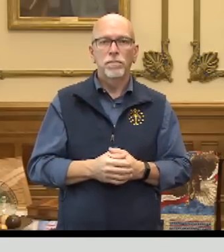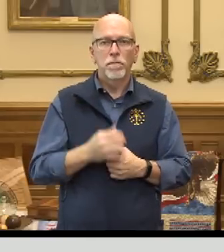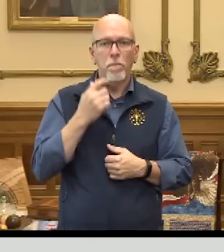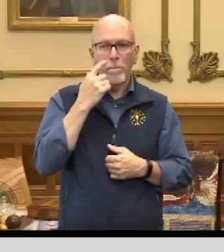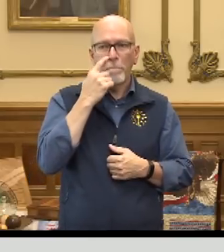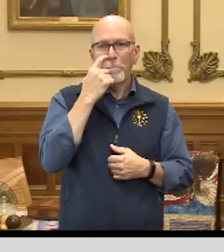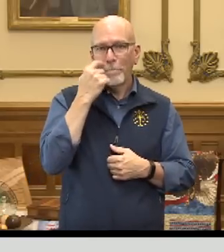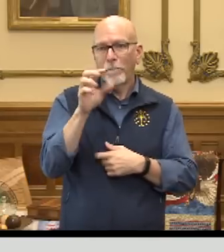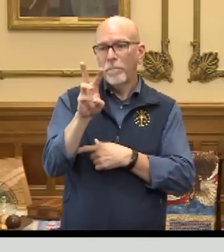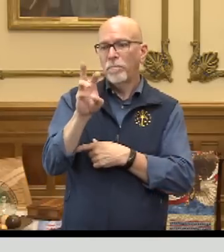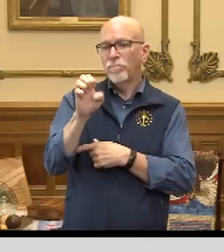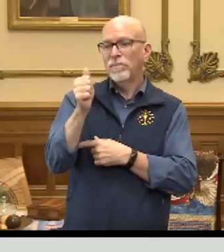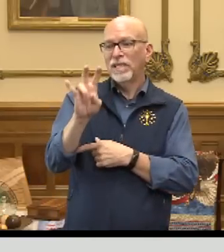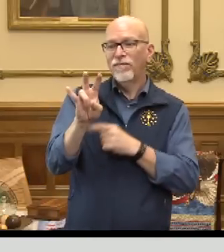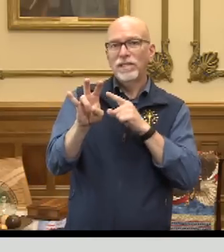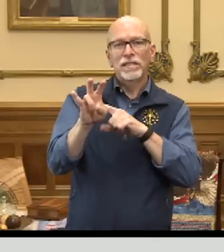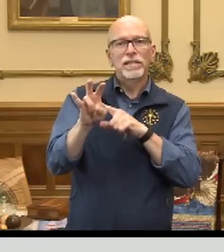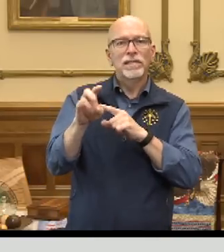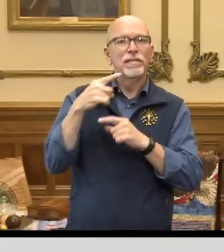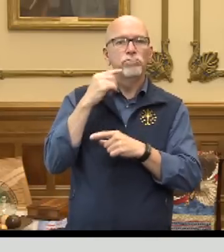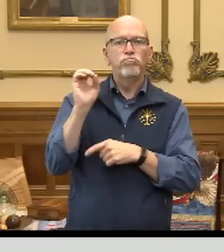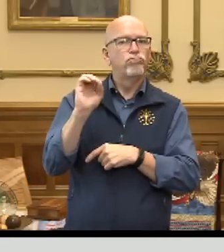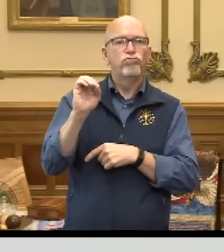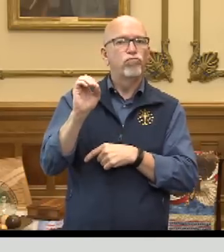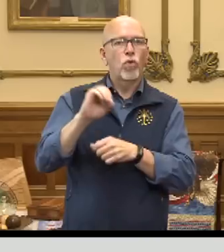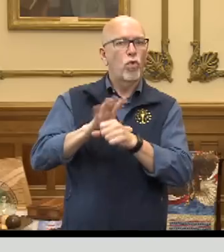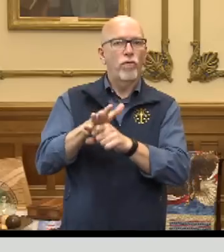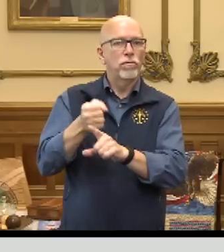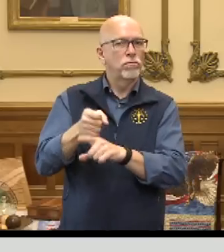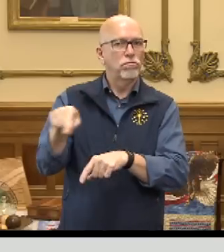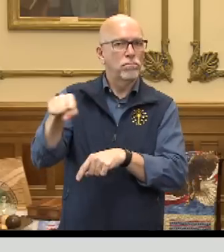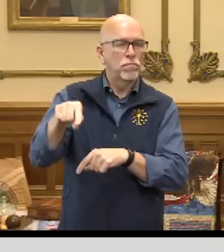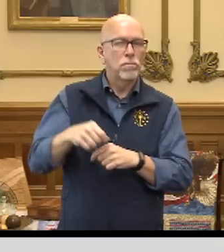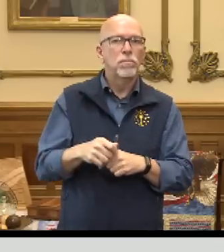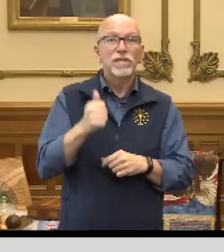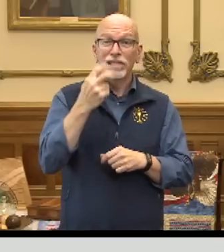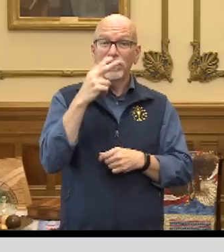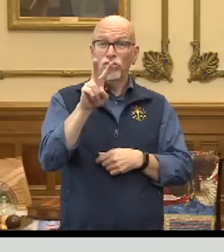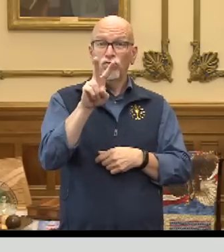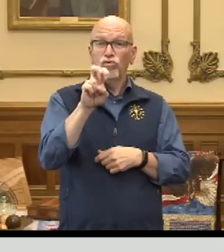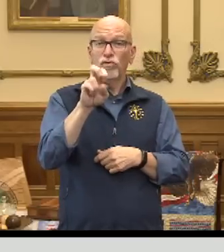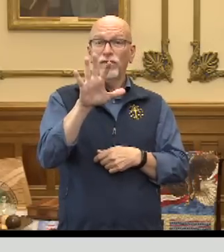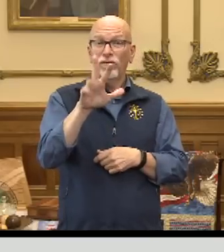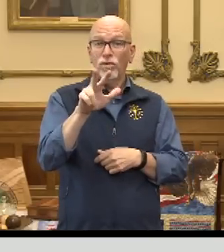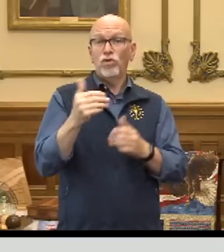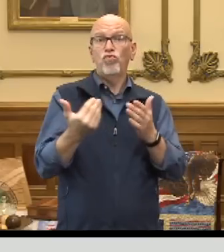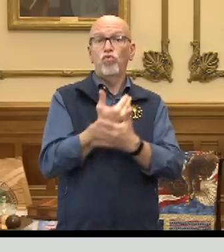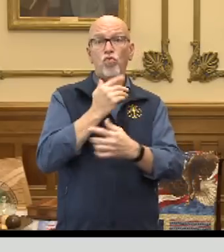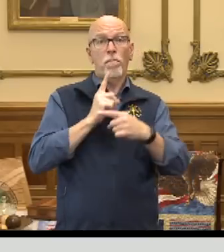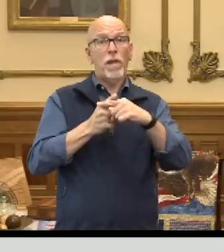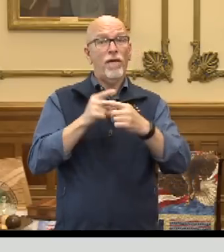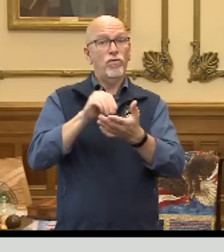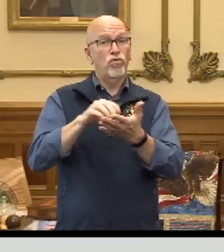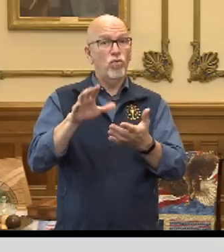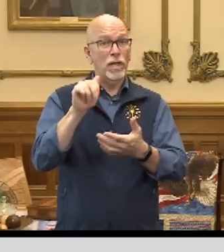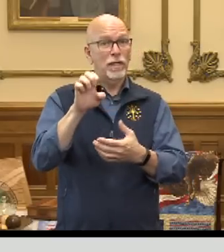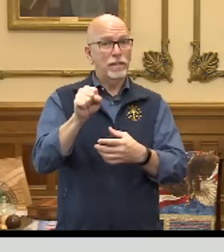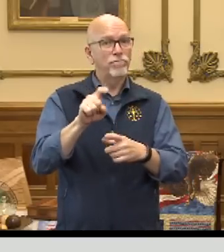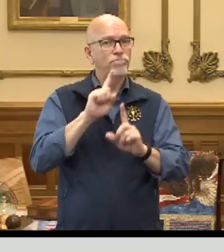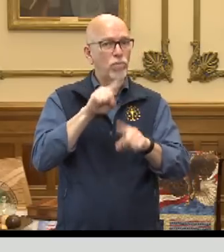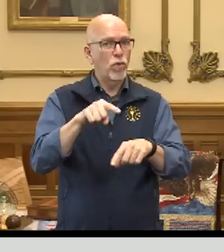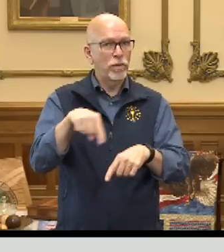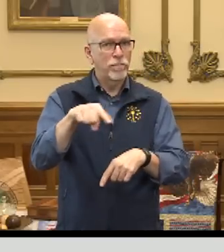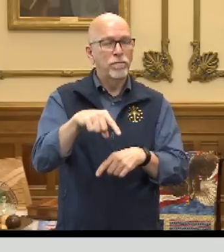and 617 have reported 0 cases. As you can see, 253 new positive student cases have been